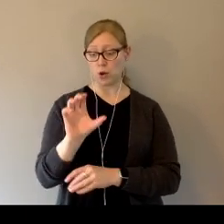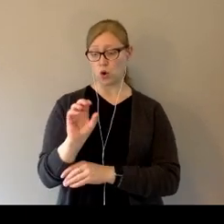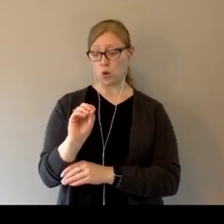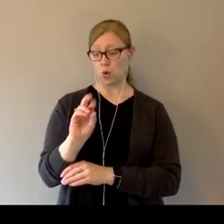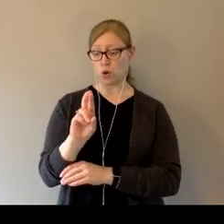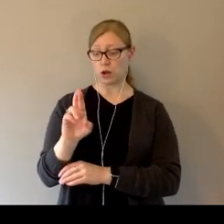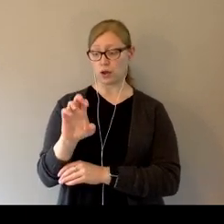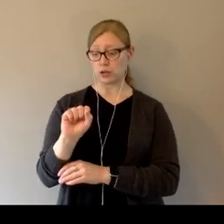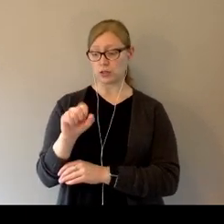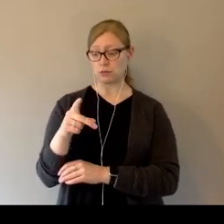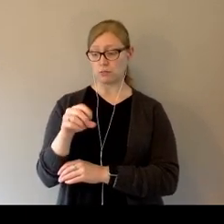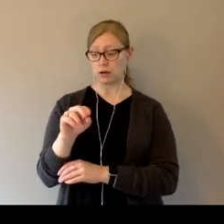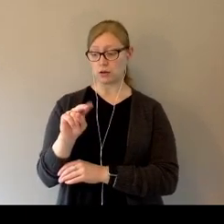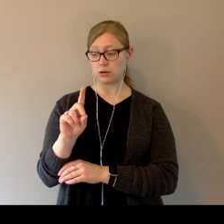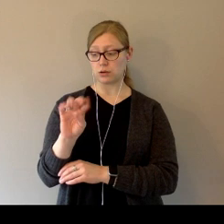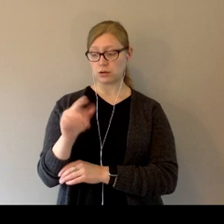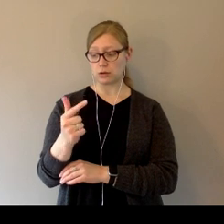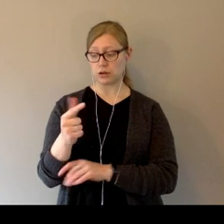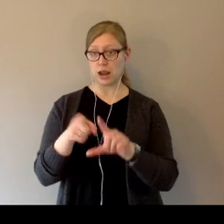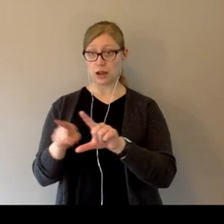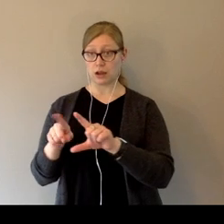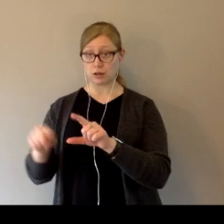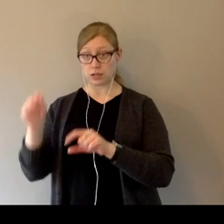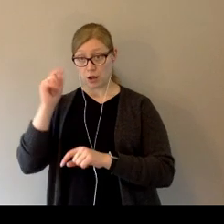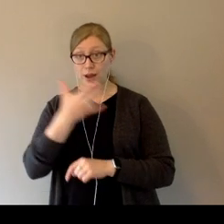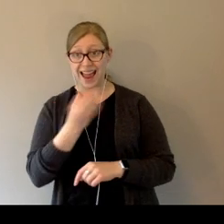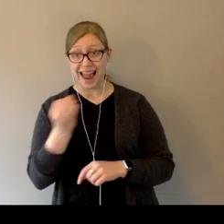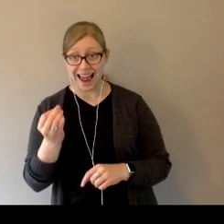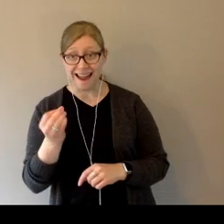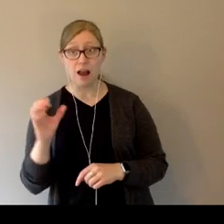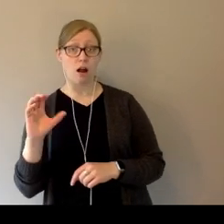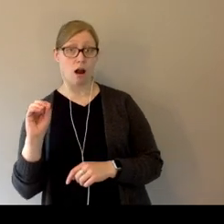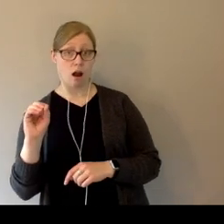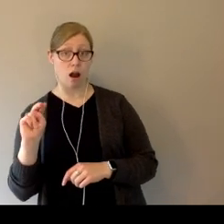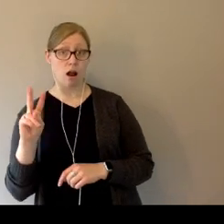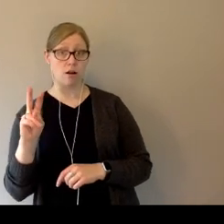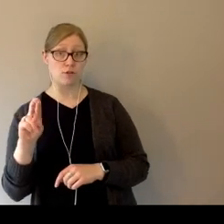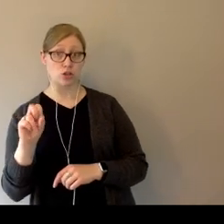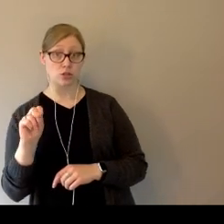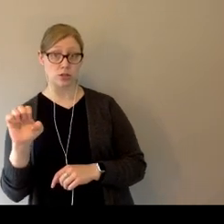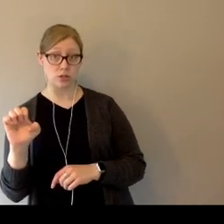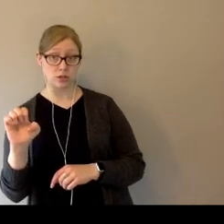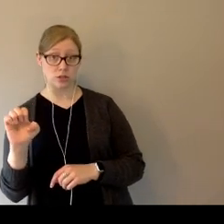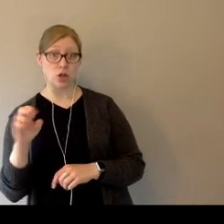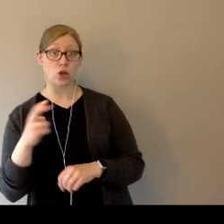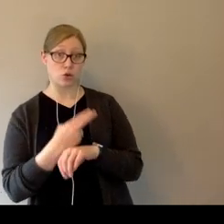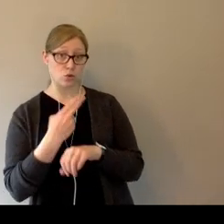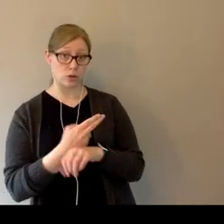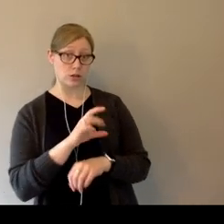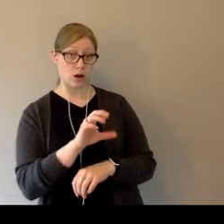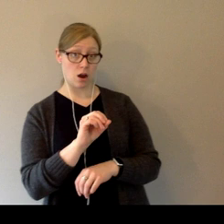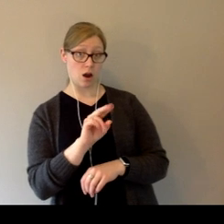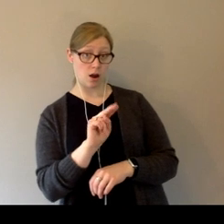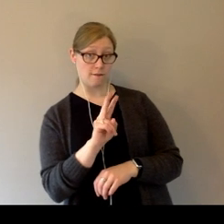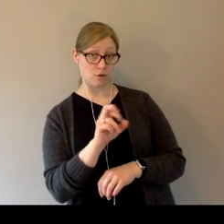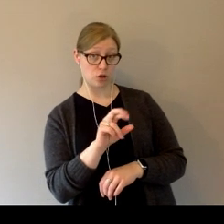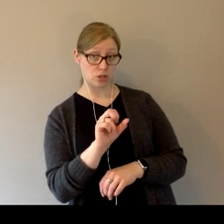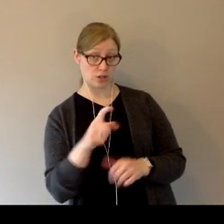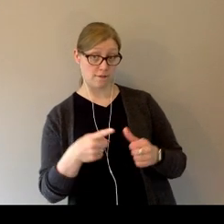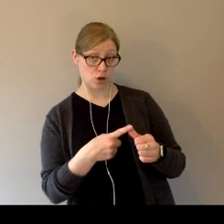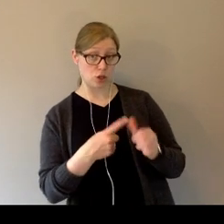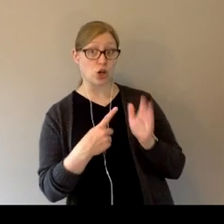and its converse. So we use the converse first to show the lines are parallel, and then we're going to reason that because they're parallel, then